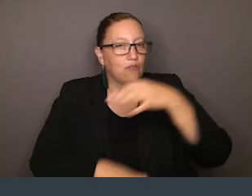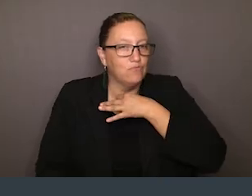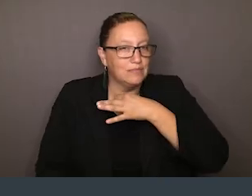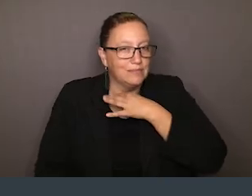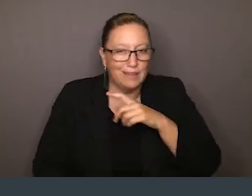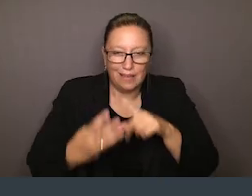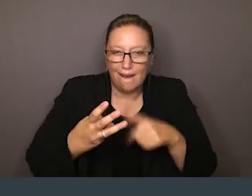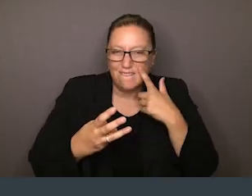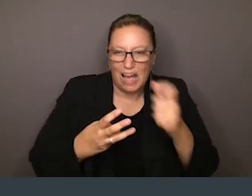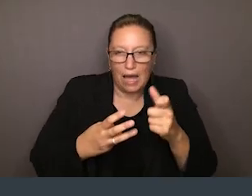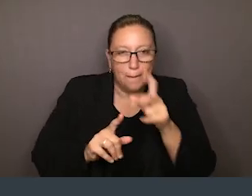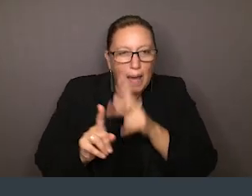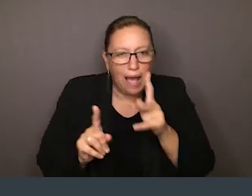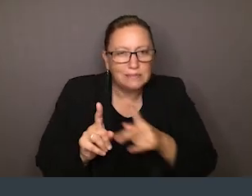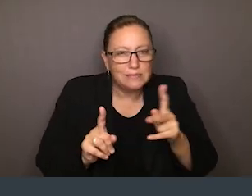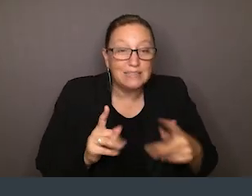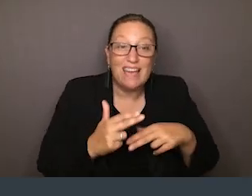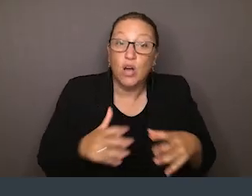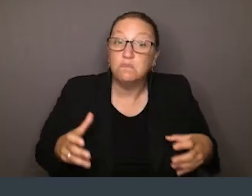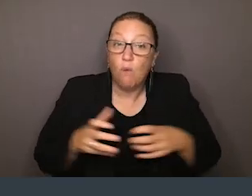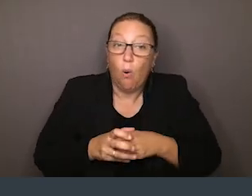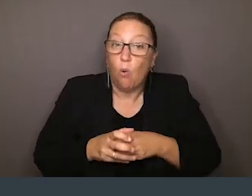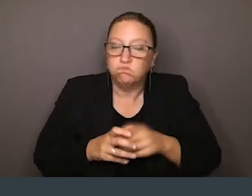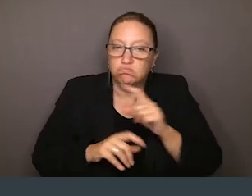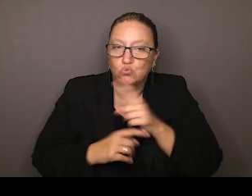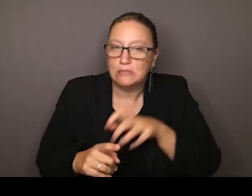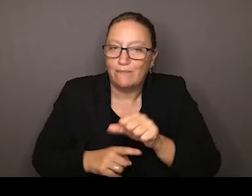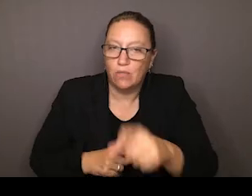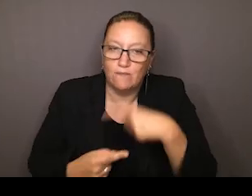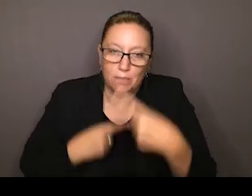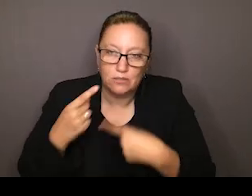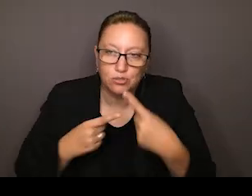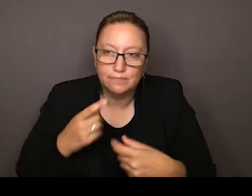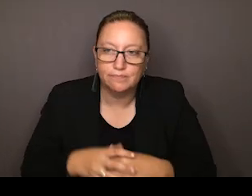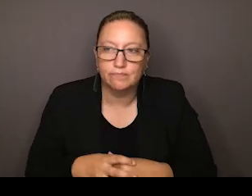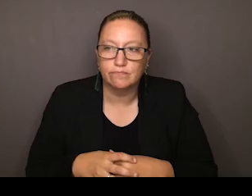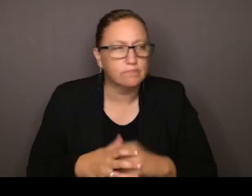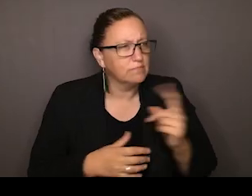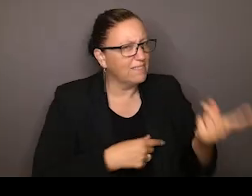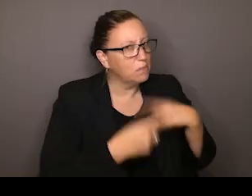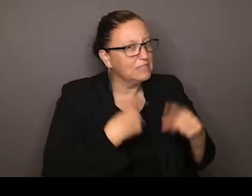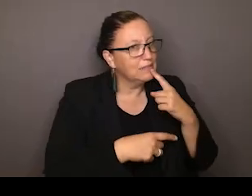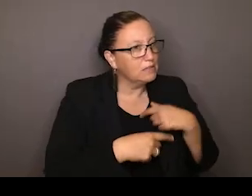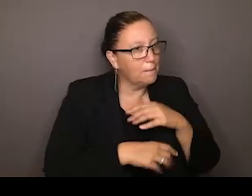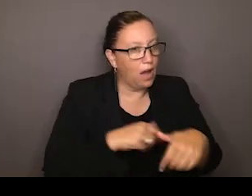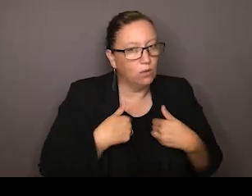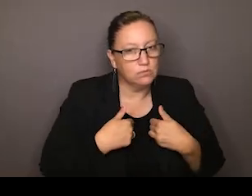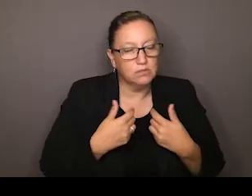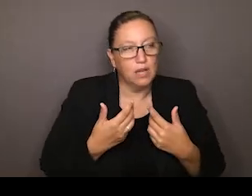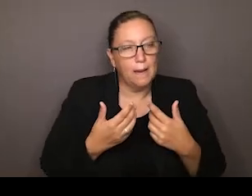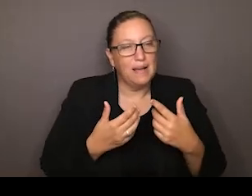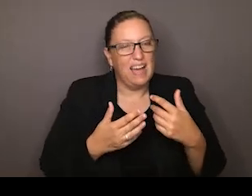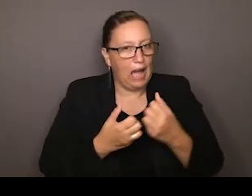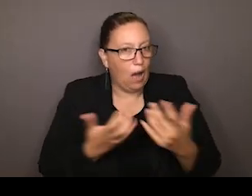difficult to capture in smaller or cross-sectional studies. What does this research tell us about the scale of mental